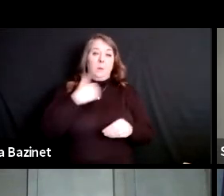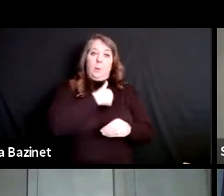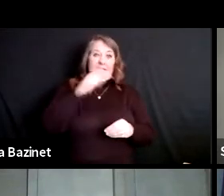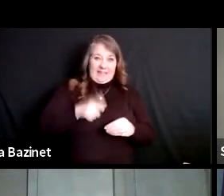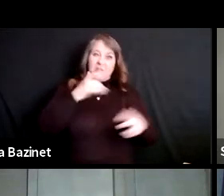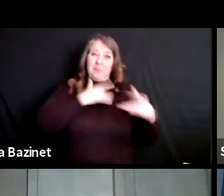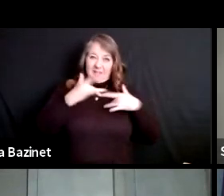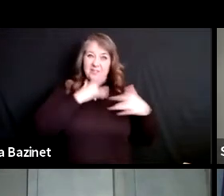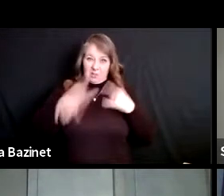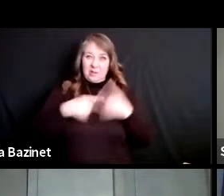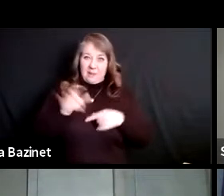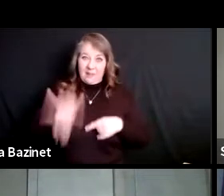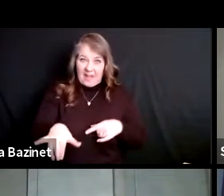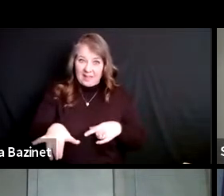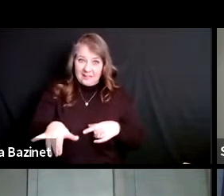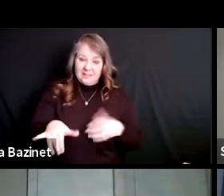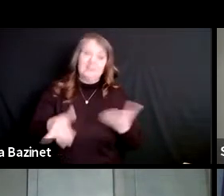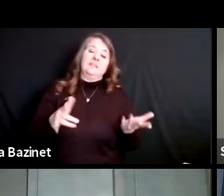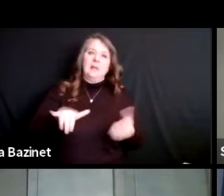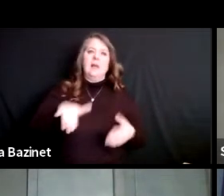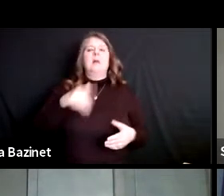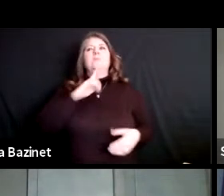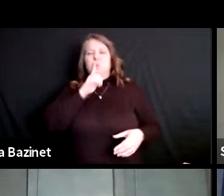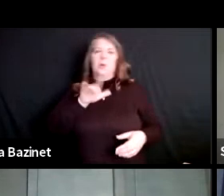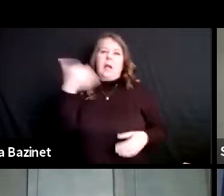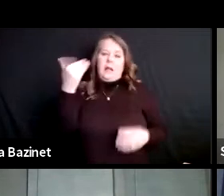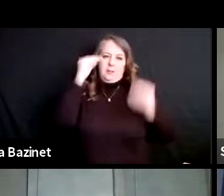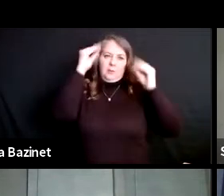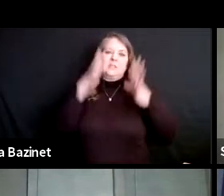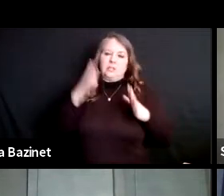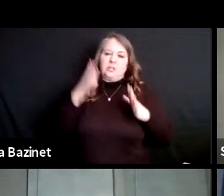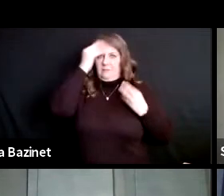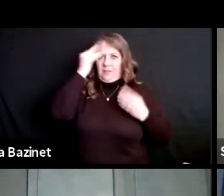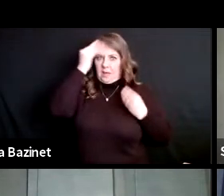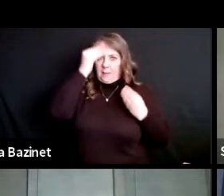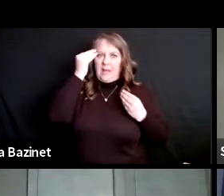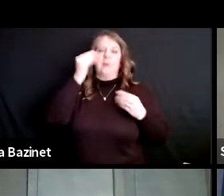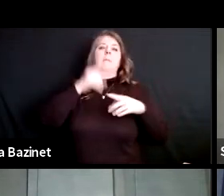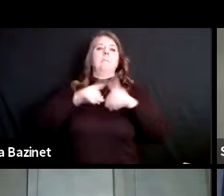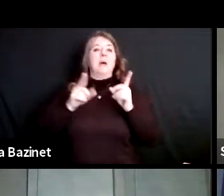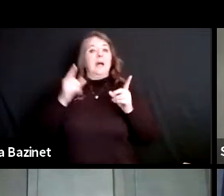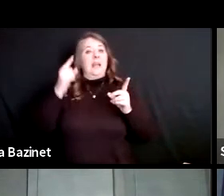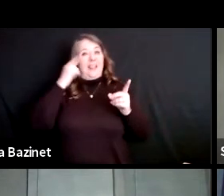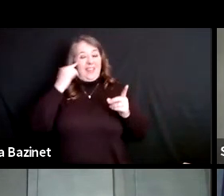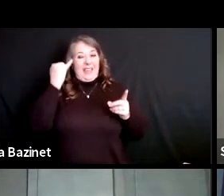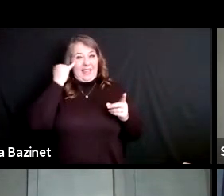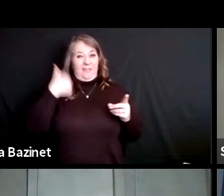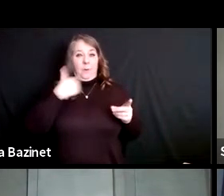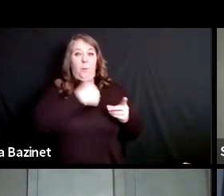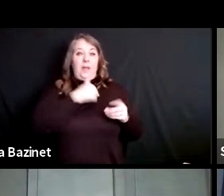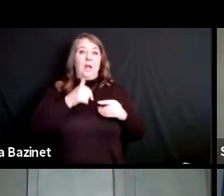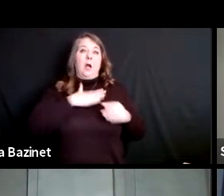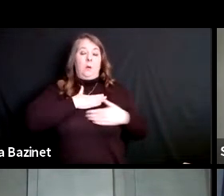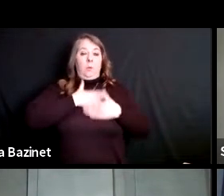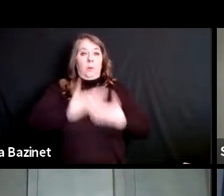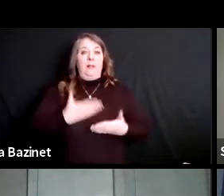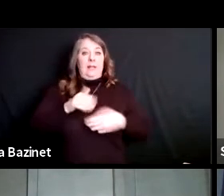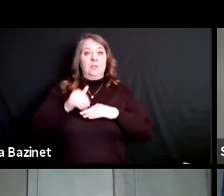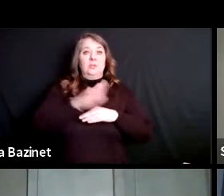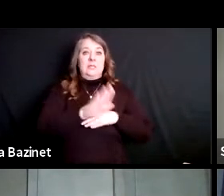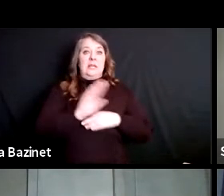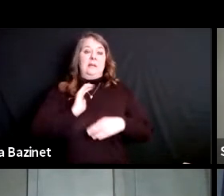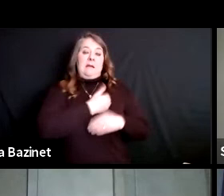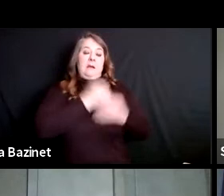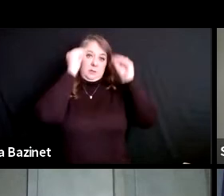and this probably goes without saying, I'm sure there are other teachers that have thought of this. I think that if we're willing to send our teachers back into the